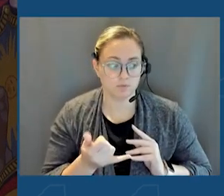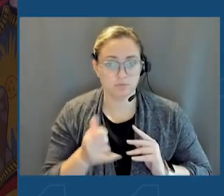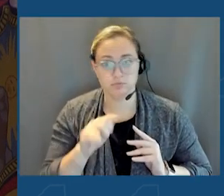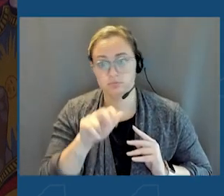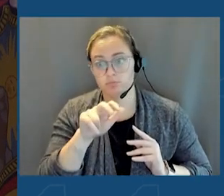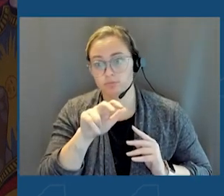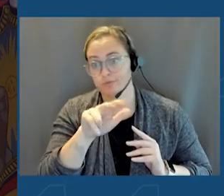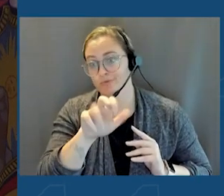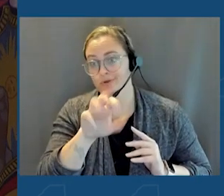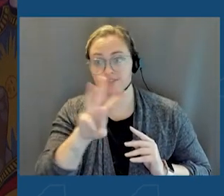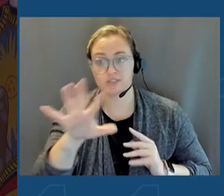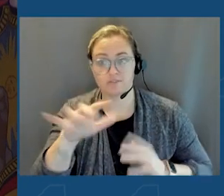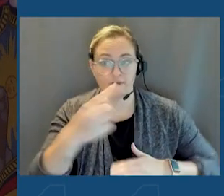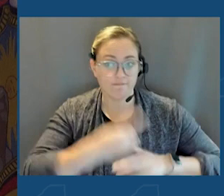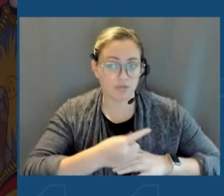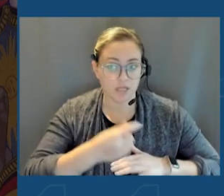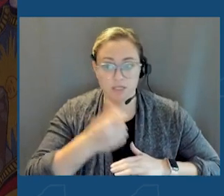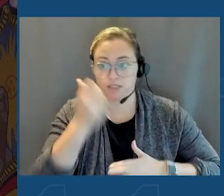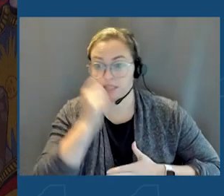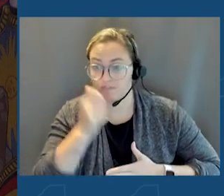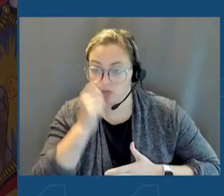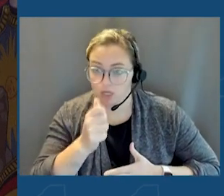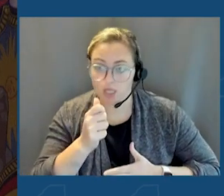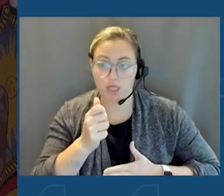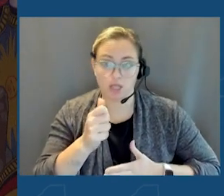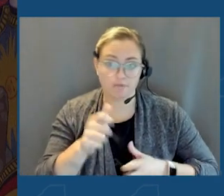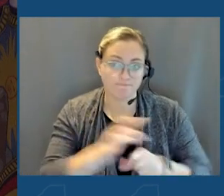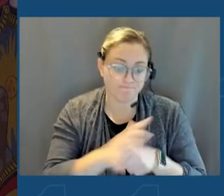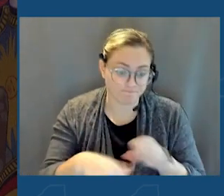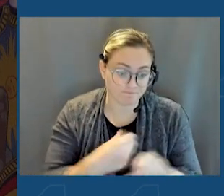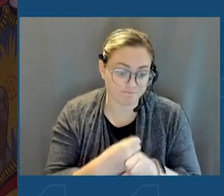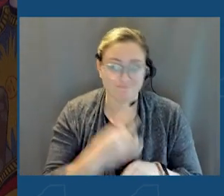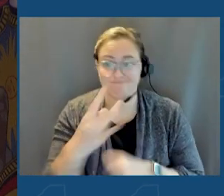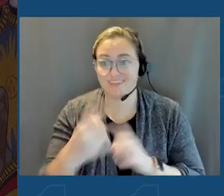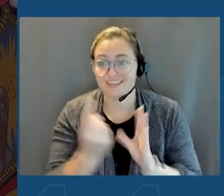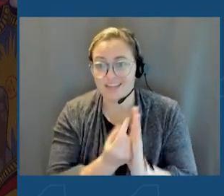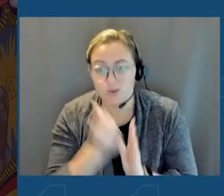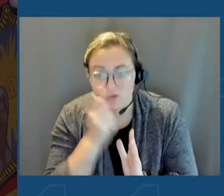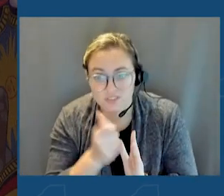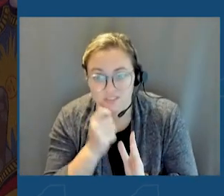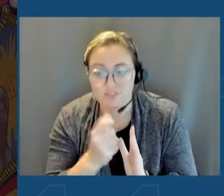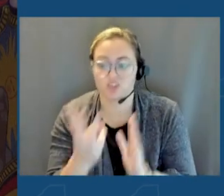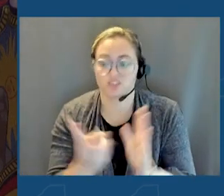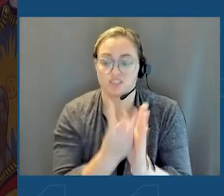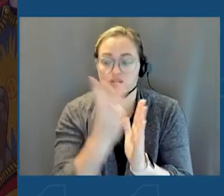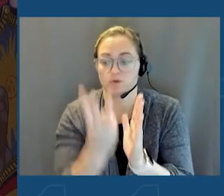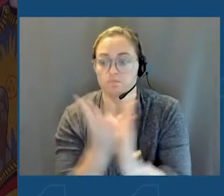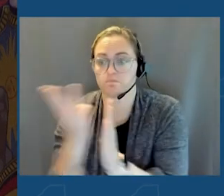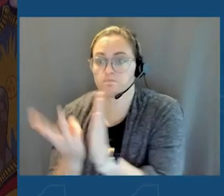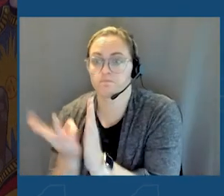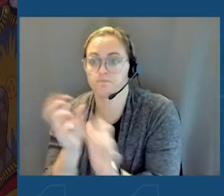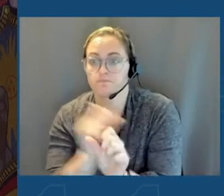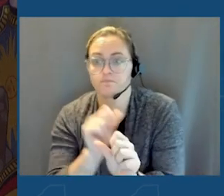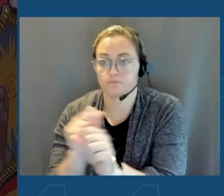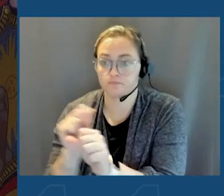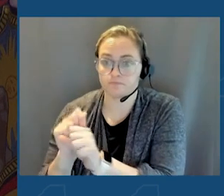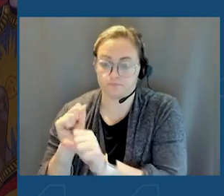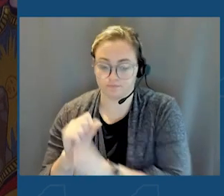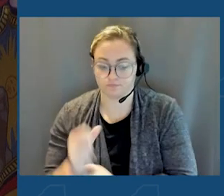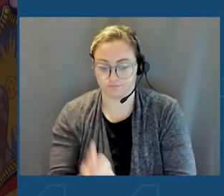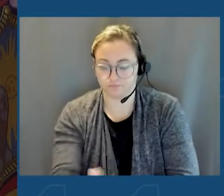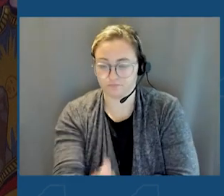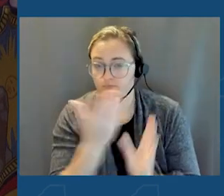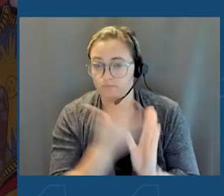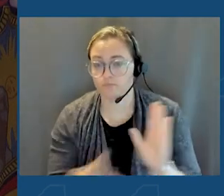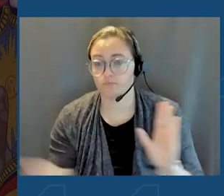365 days a year as volunteers, 18 hours a day and 6-hour shifts from women from around the country and